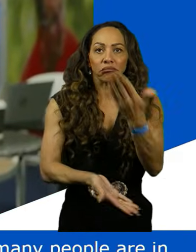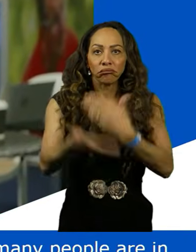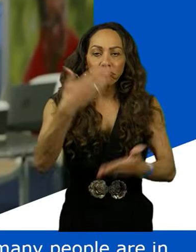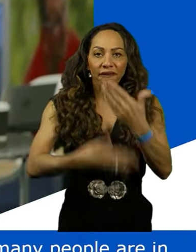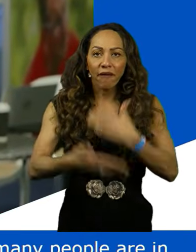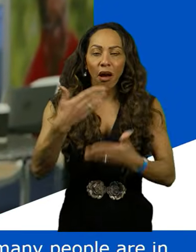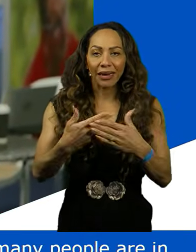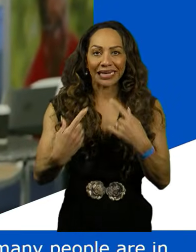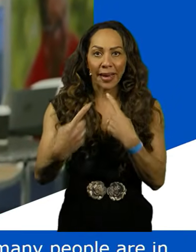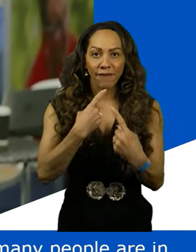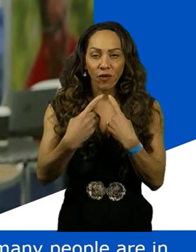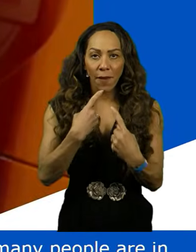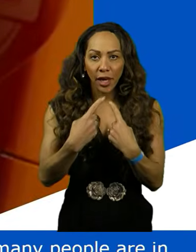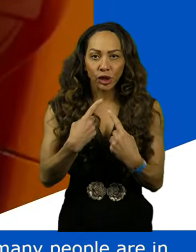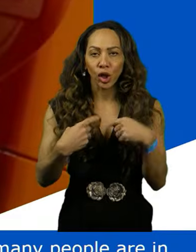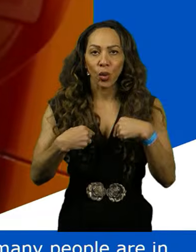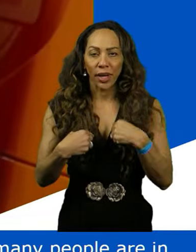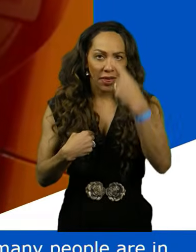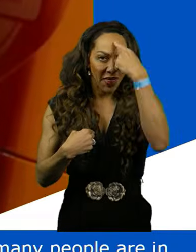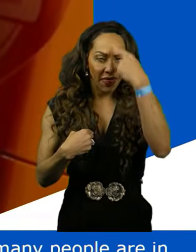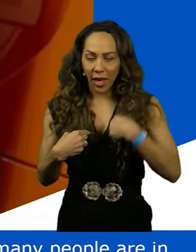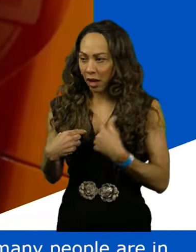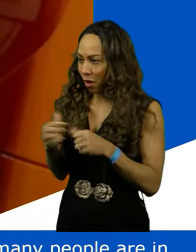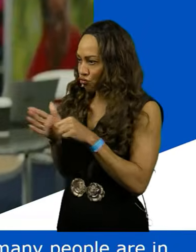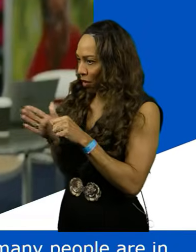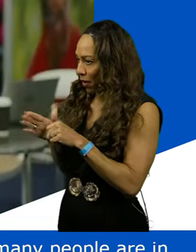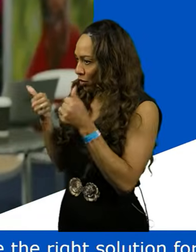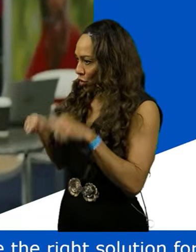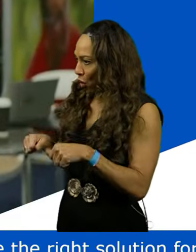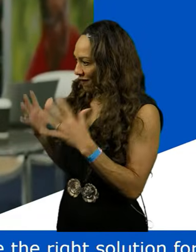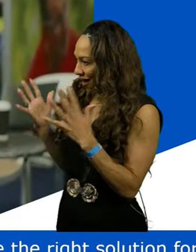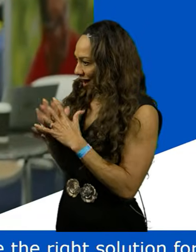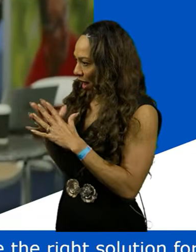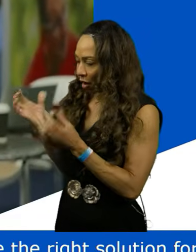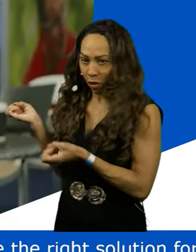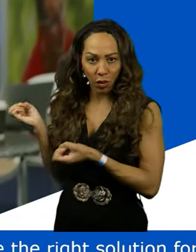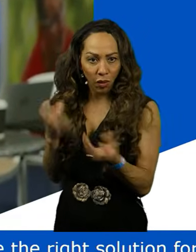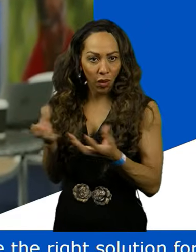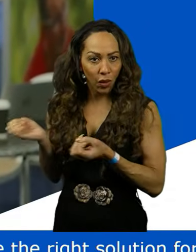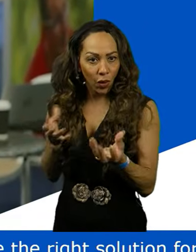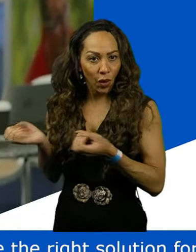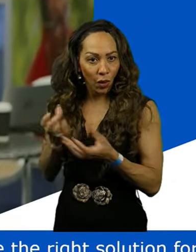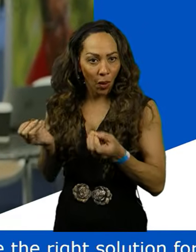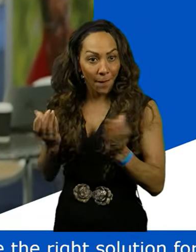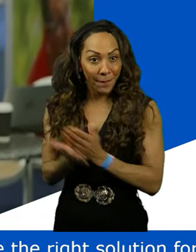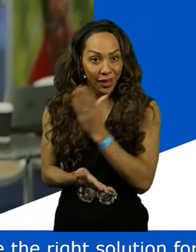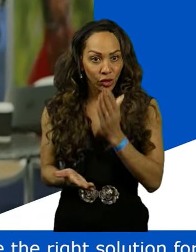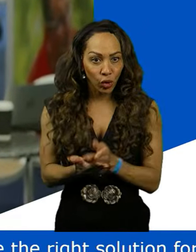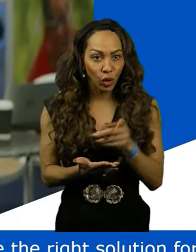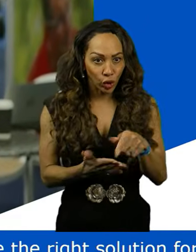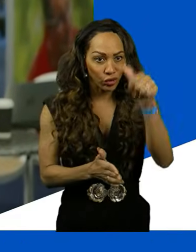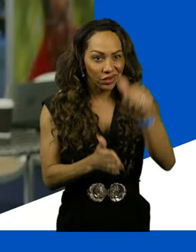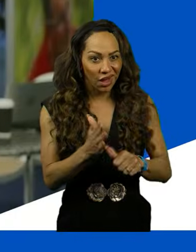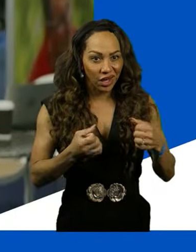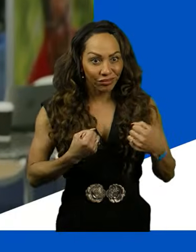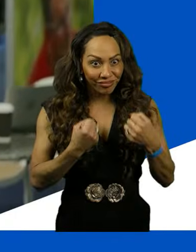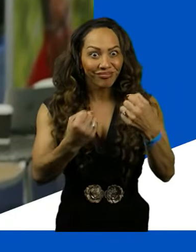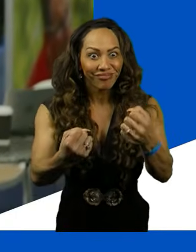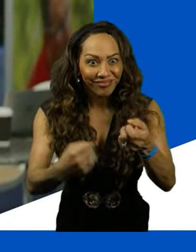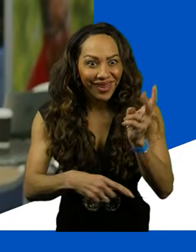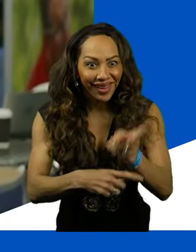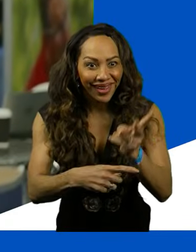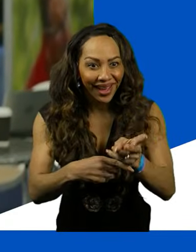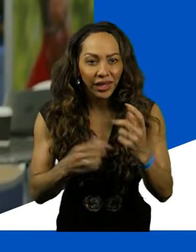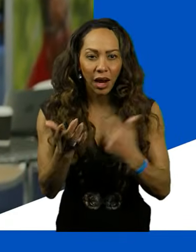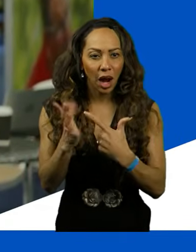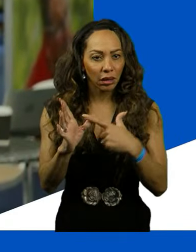you first time and get you back on your way. Fabulous. That's really reassuring to hear that RAC is available to help our customers